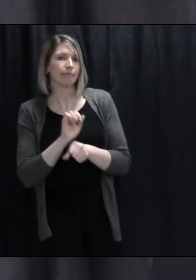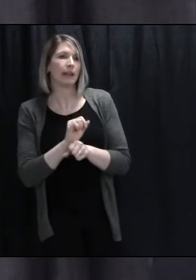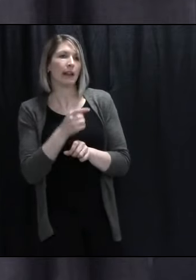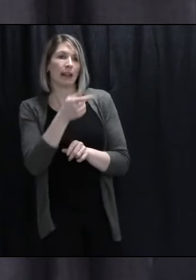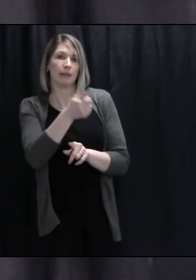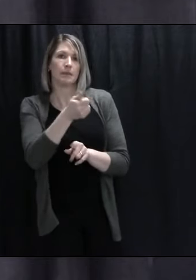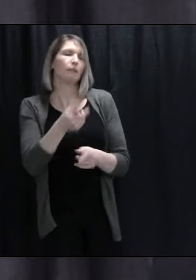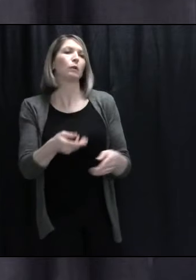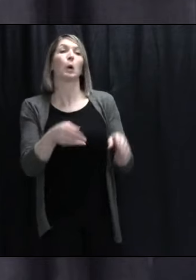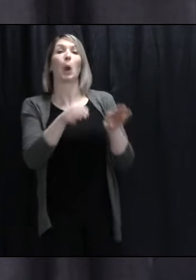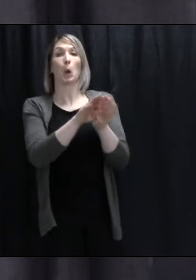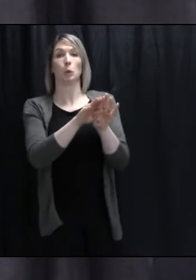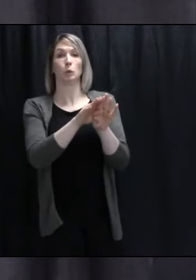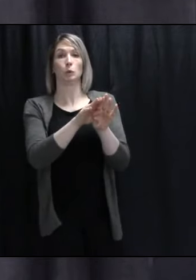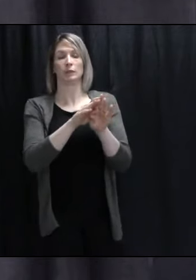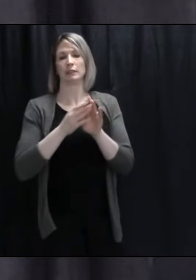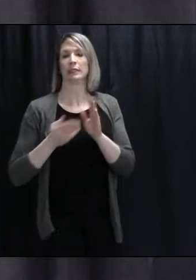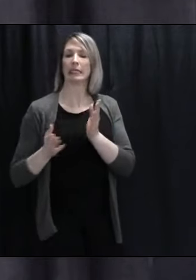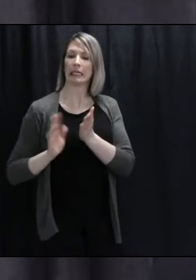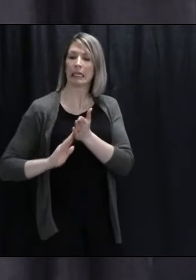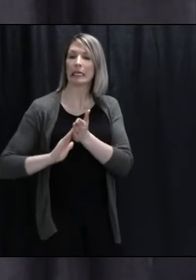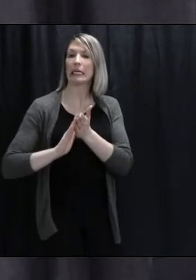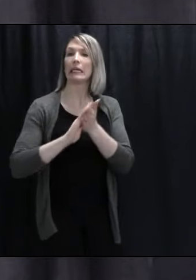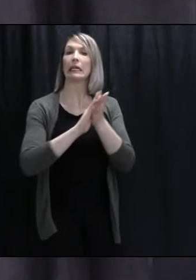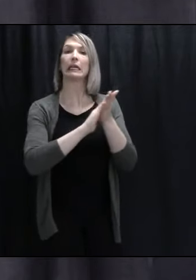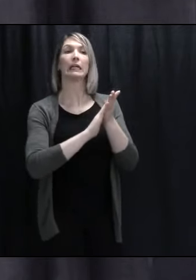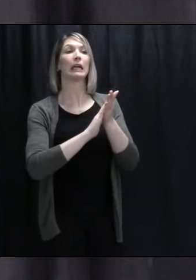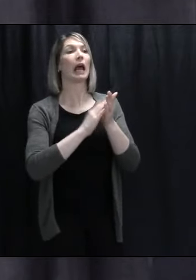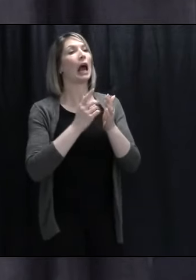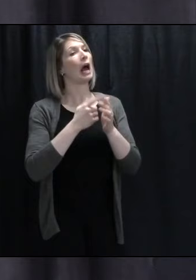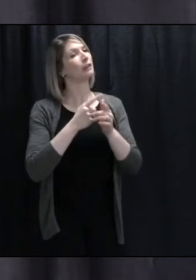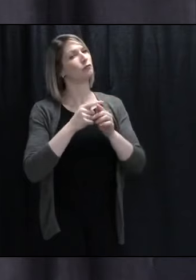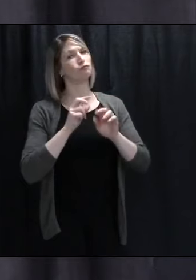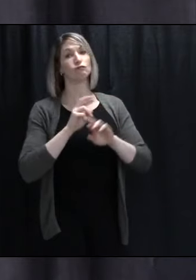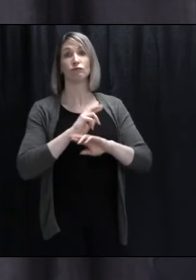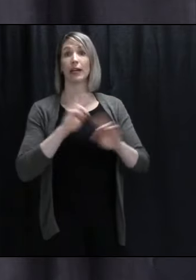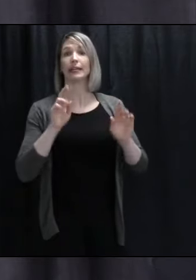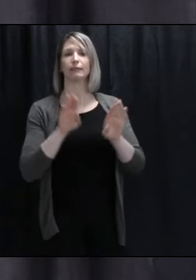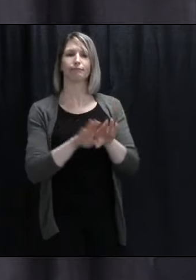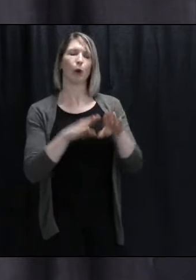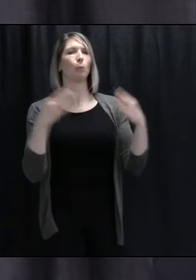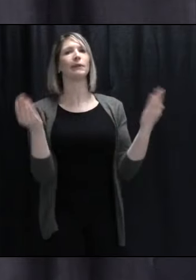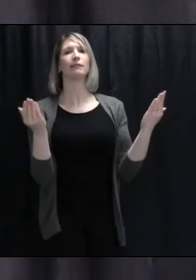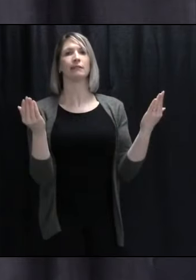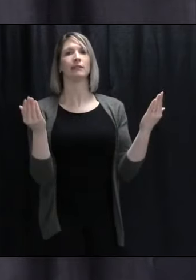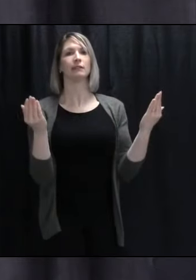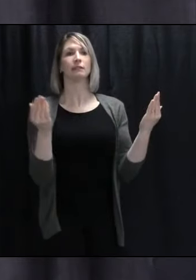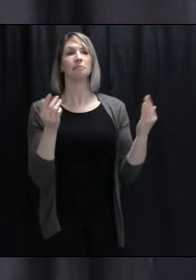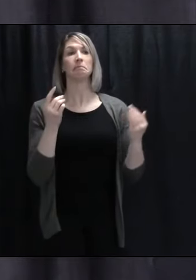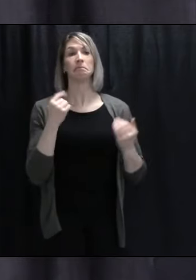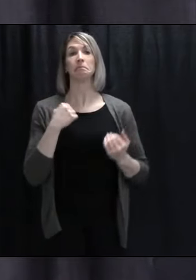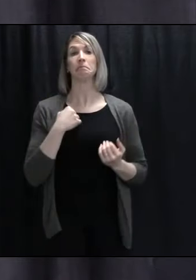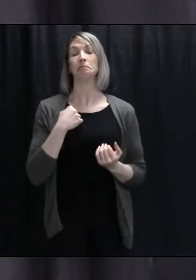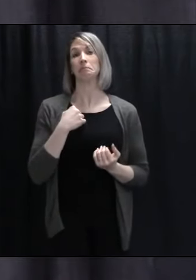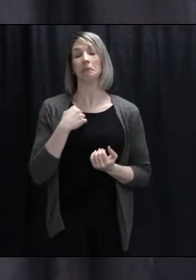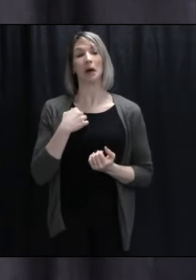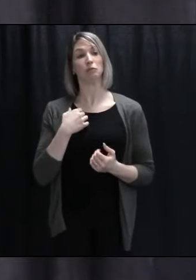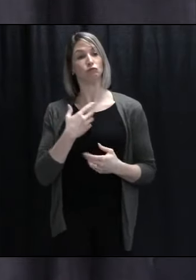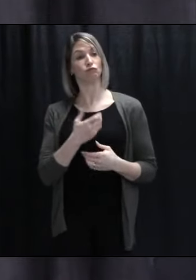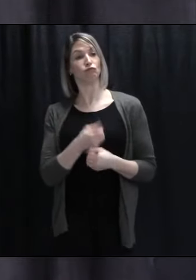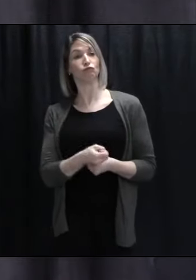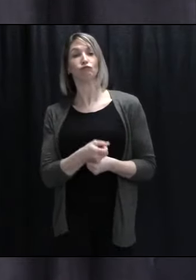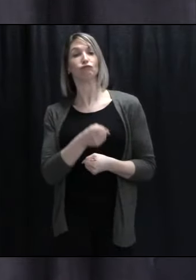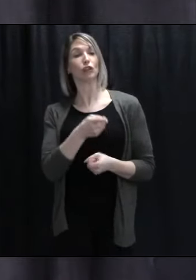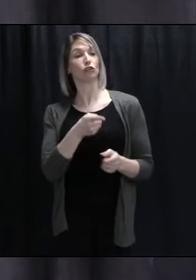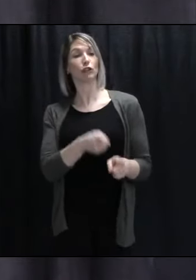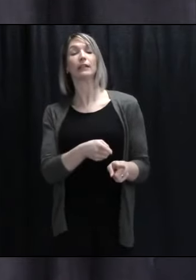close their business, clean it up before we went back in, before they open it up again. That's the prudent thing to do. It allows, public health to